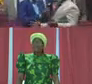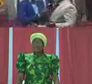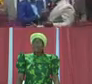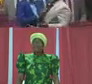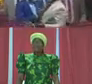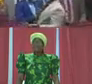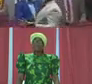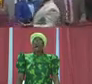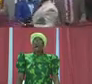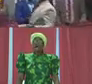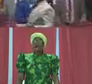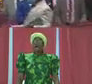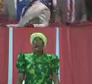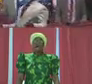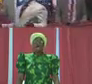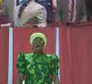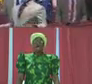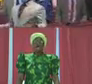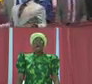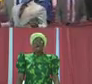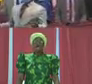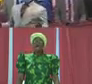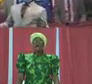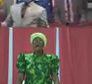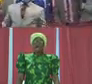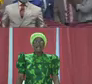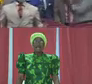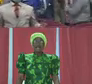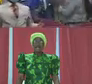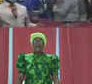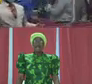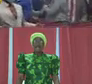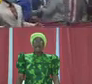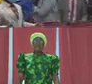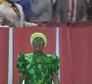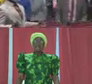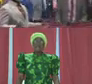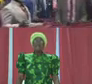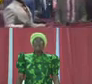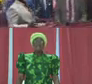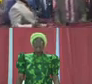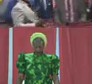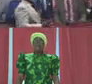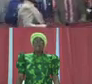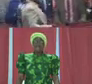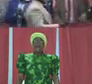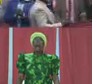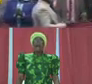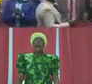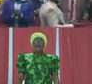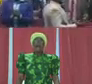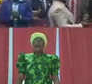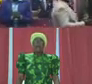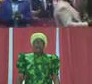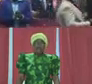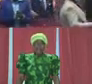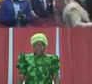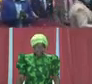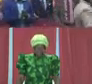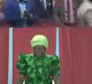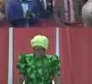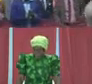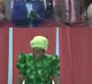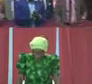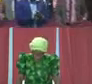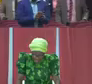supernatural anointing, Raki Rumoku Shika Ramaka Tati Rumoku Tunde, Ikeke